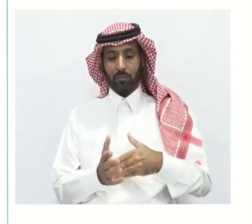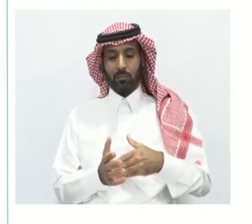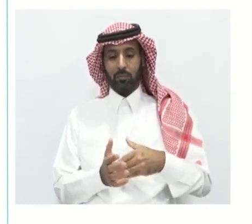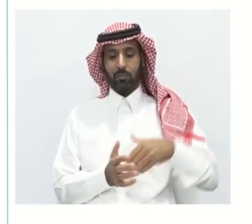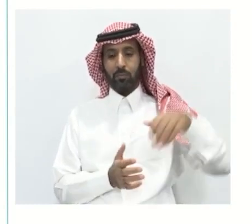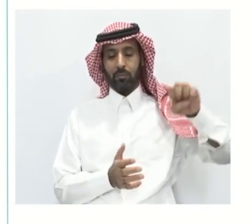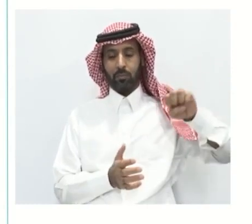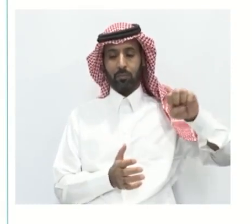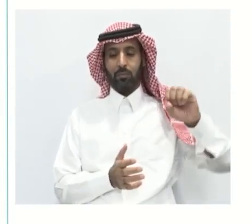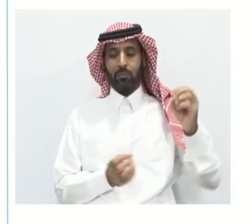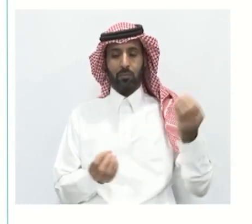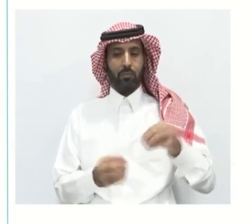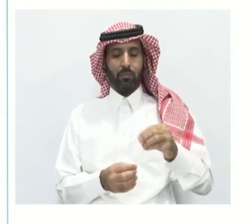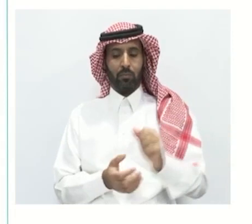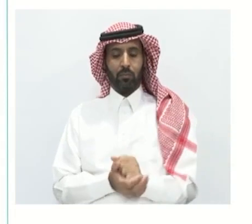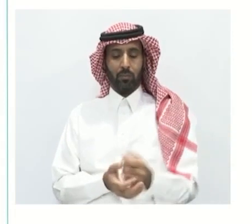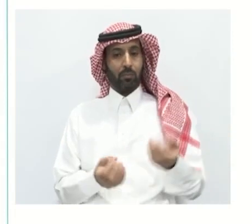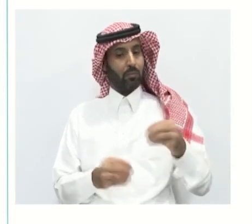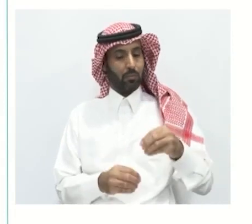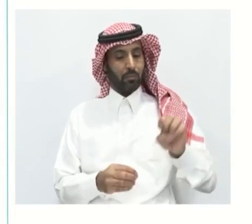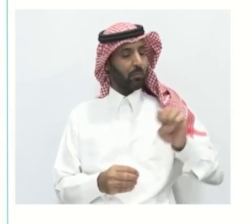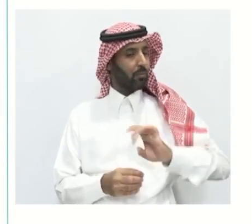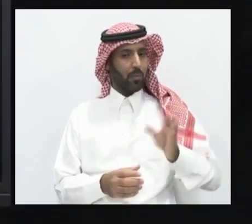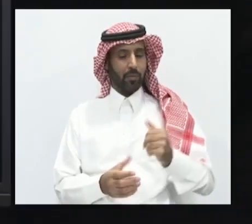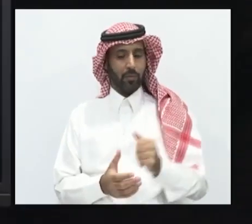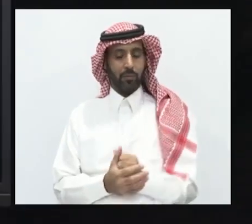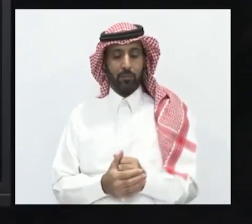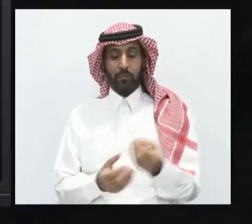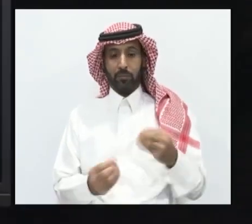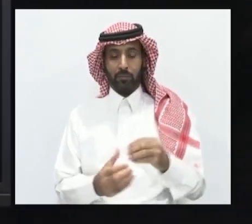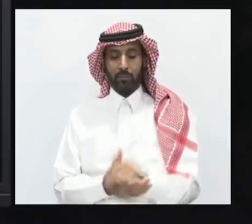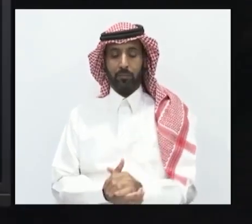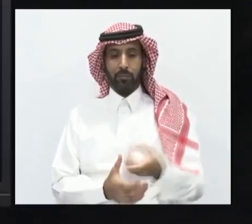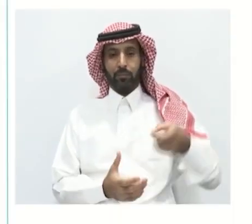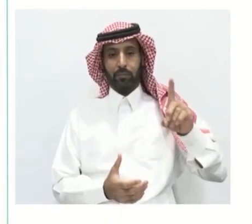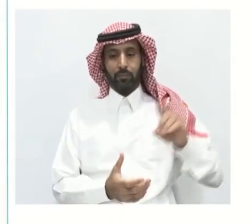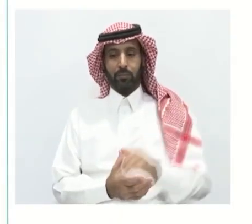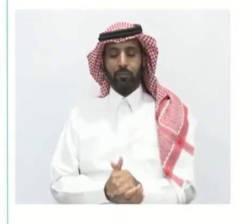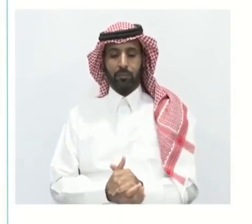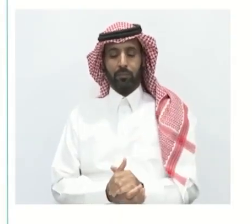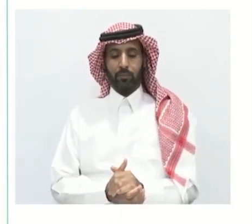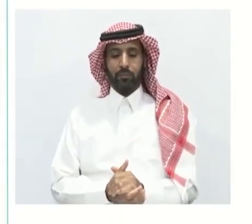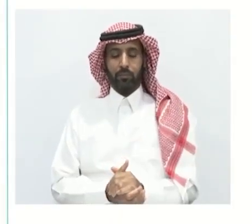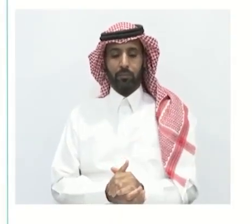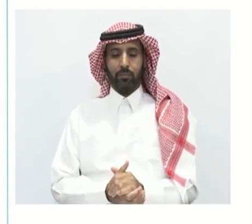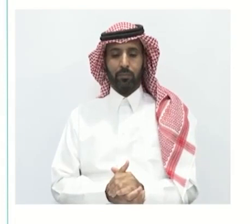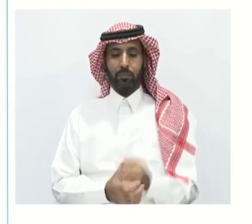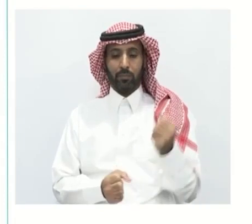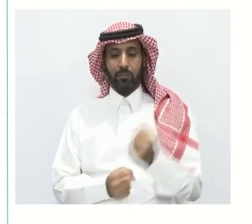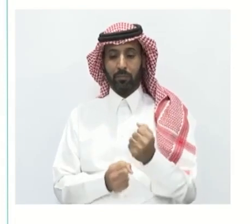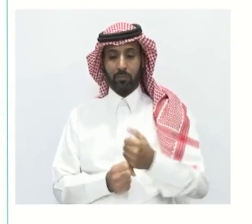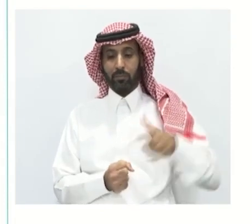ending with E, we don't add another E, just add the D. For example, here, the verb